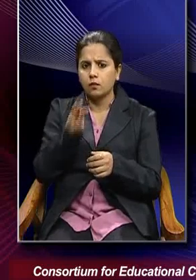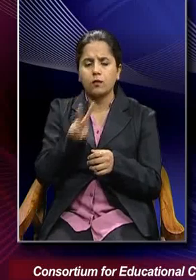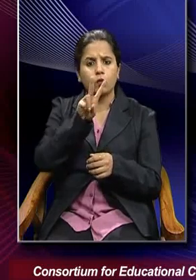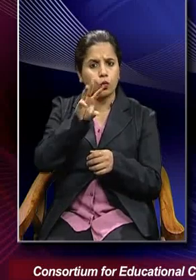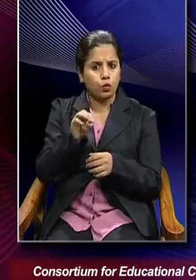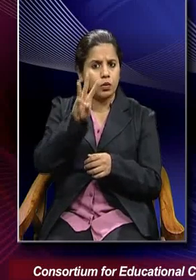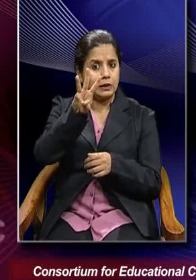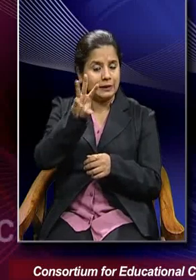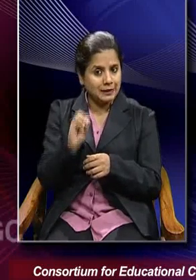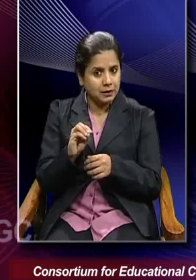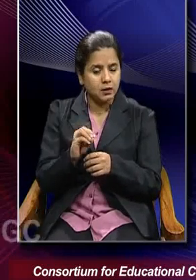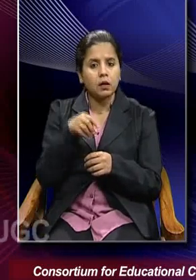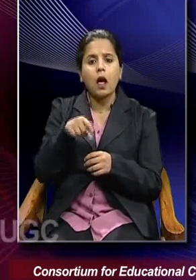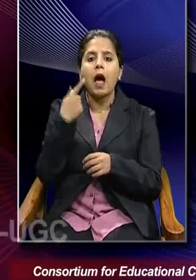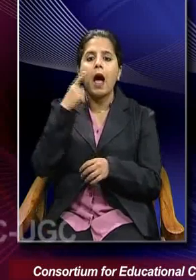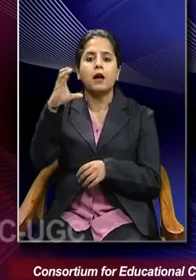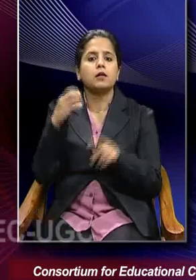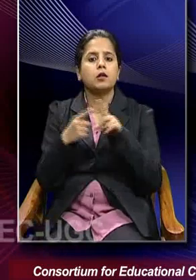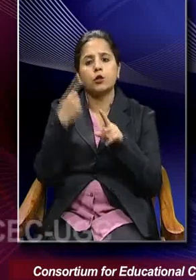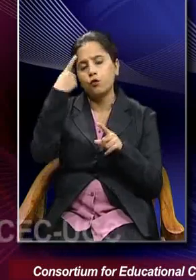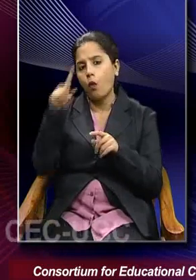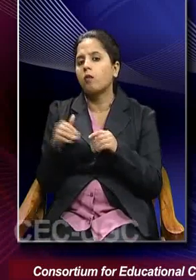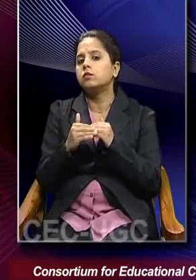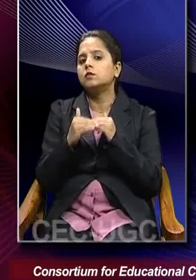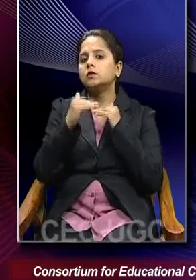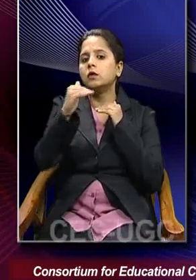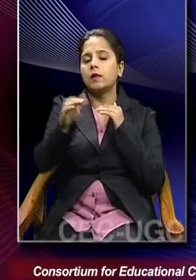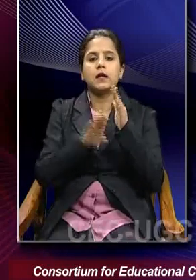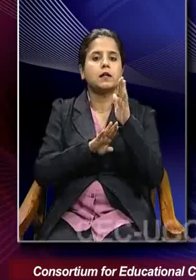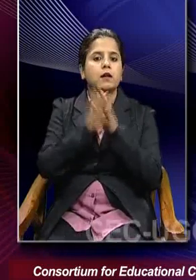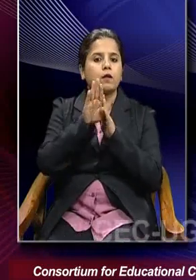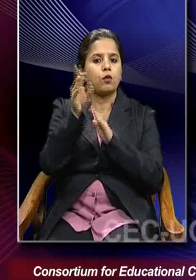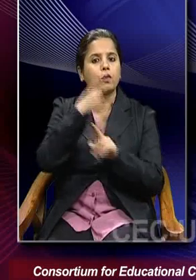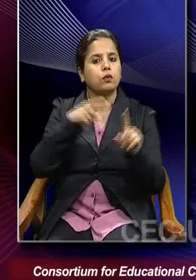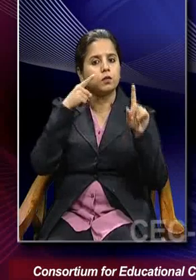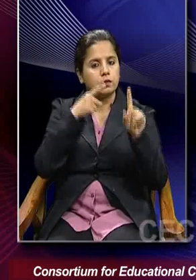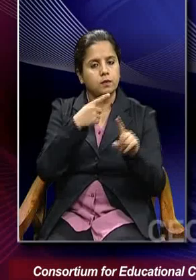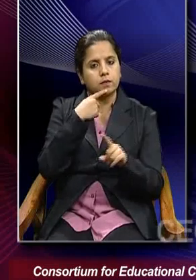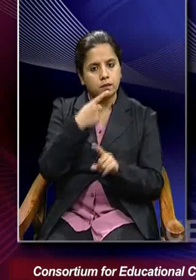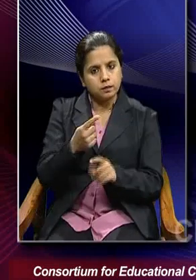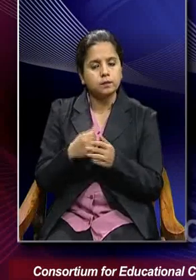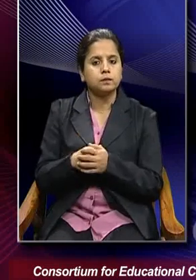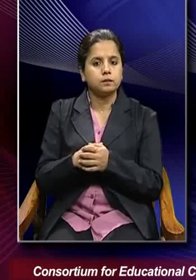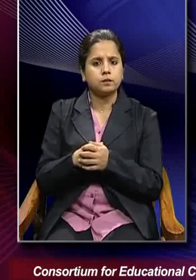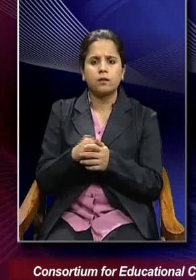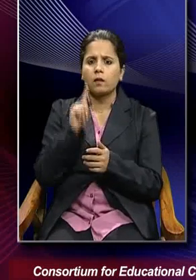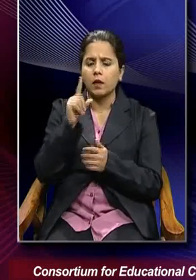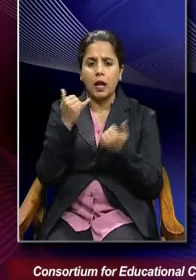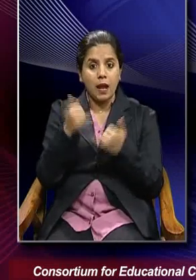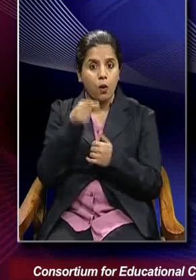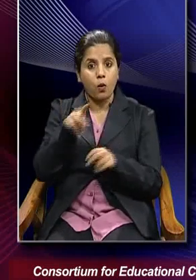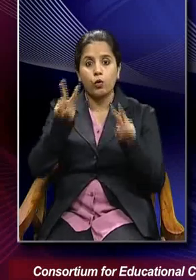2030 ICTs for Sustainable Development Goals. Now, this